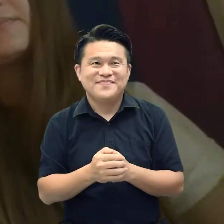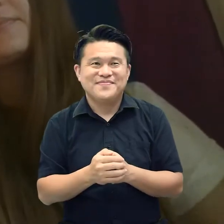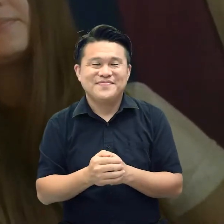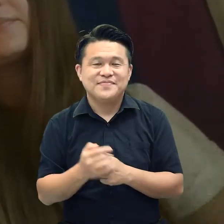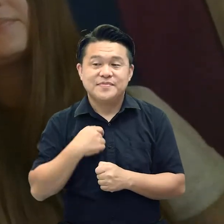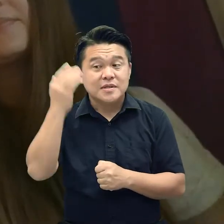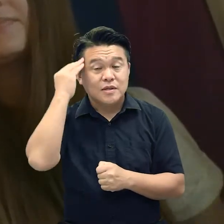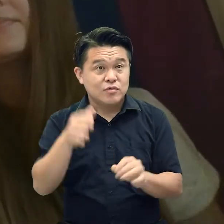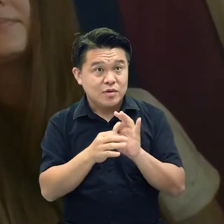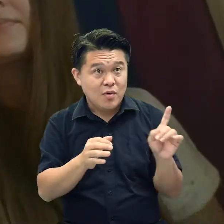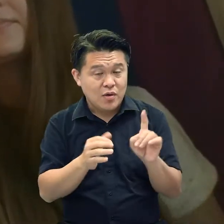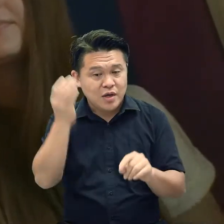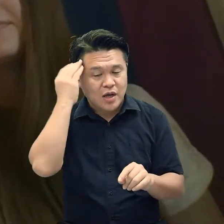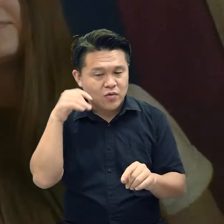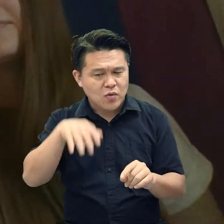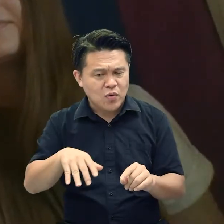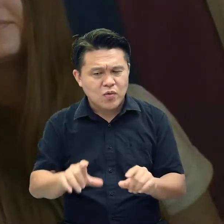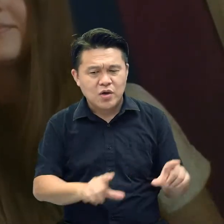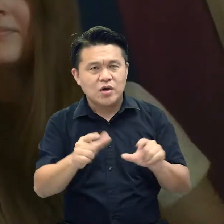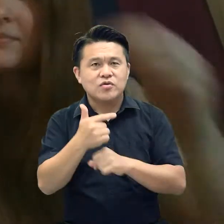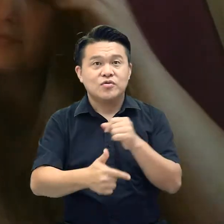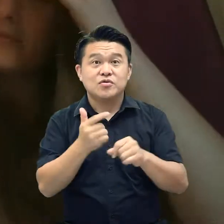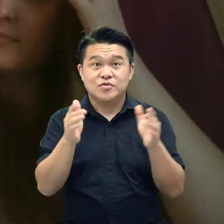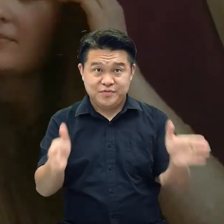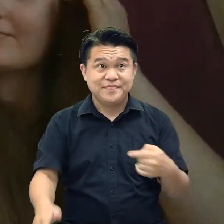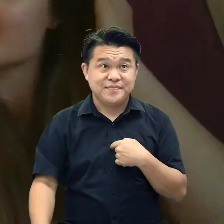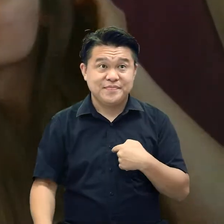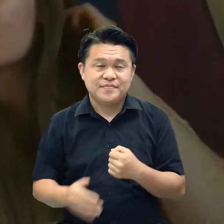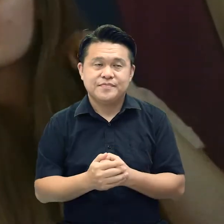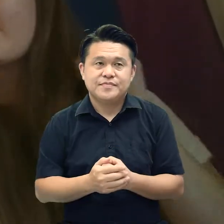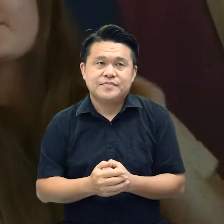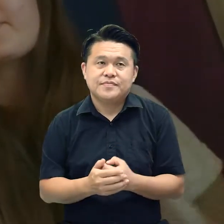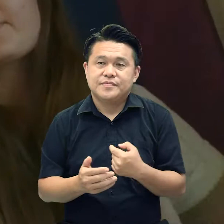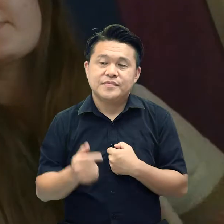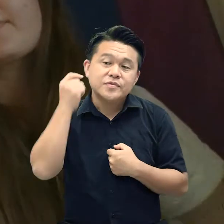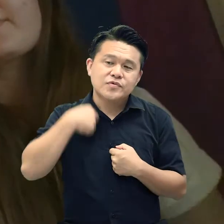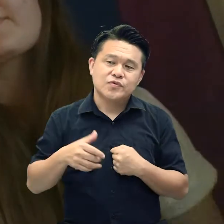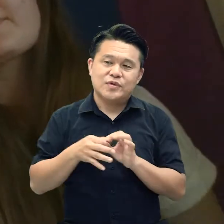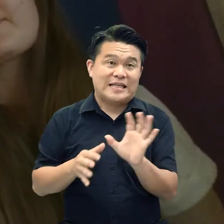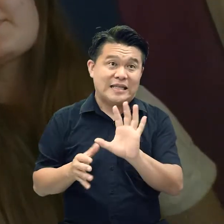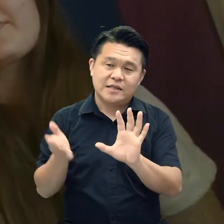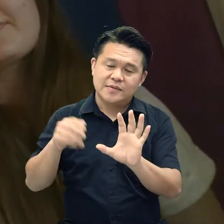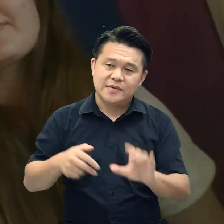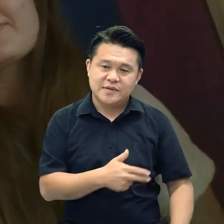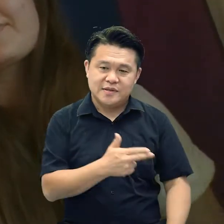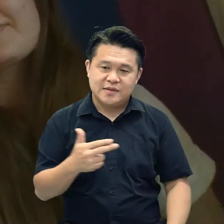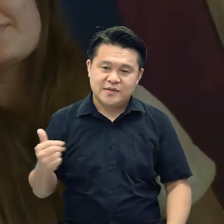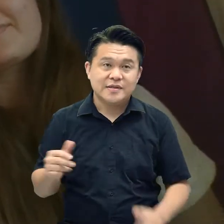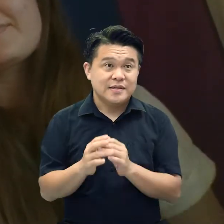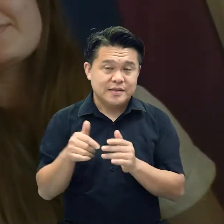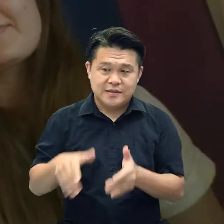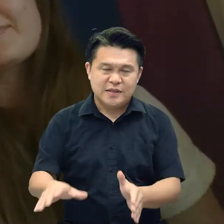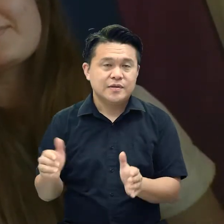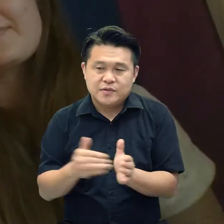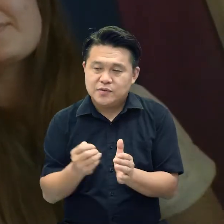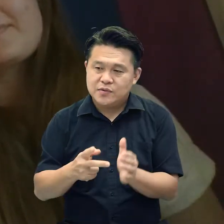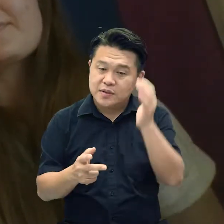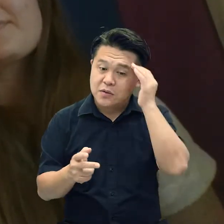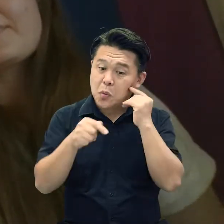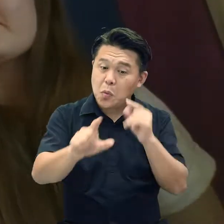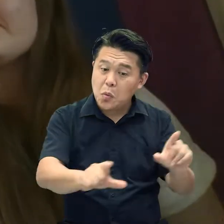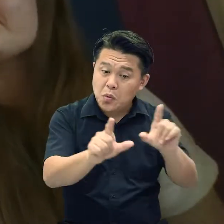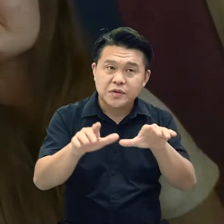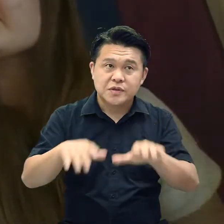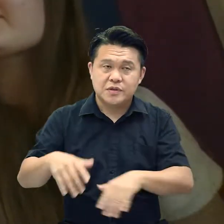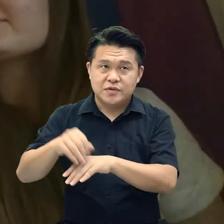connection to Korea is because I lived there for almost 6 years. I'm of Chinese descent, but I was born in Indonesia, and then I lived in